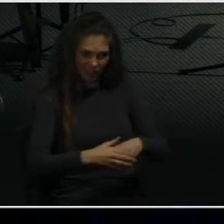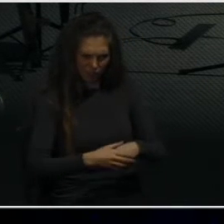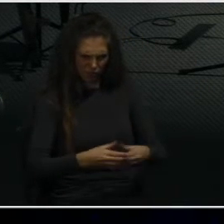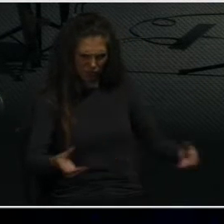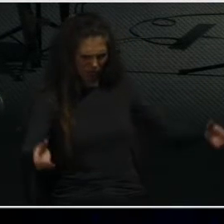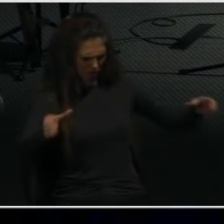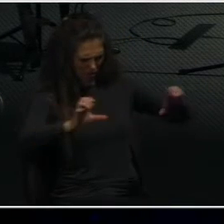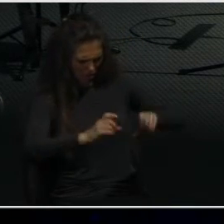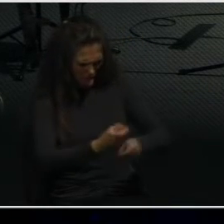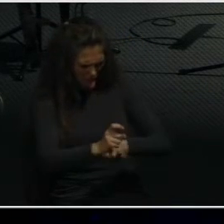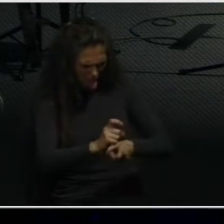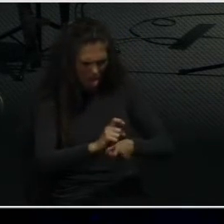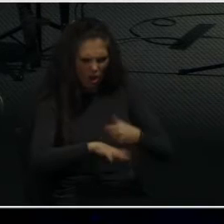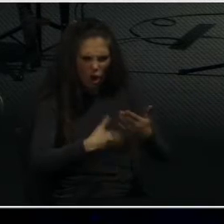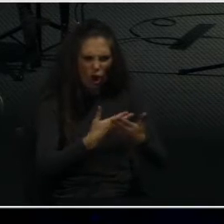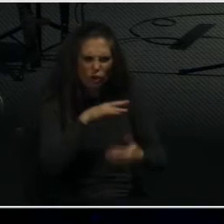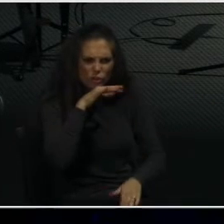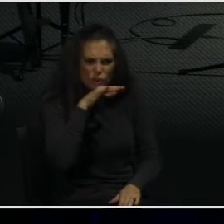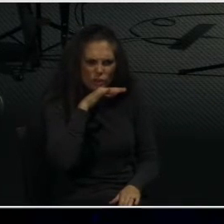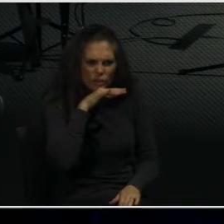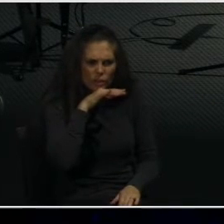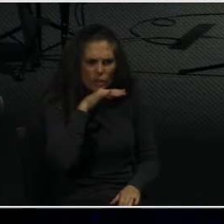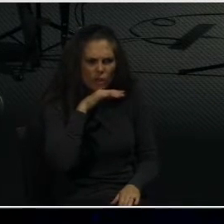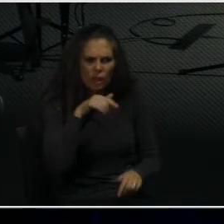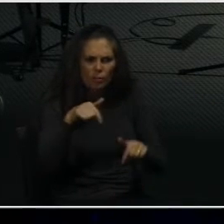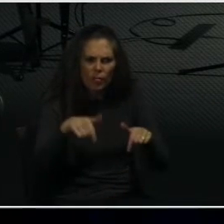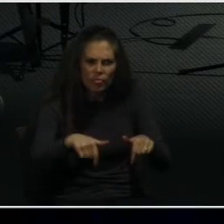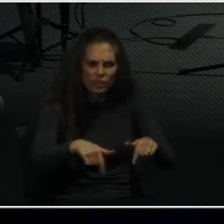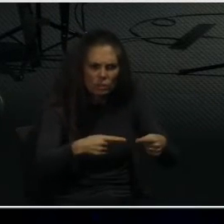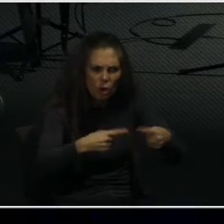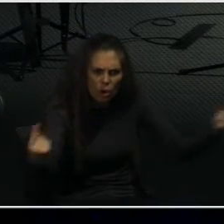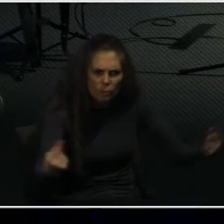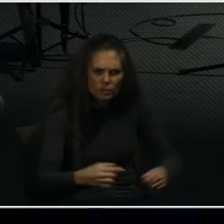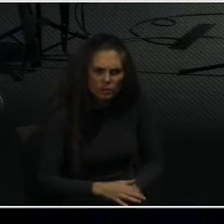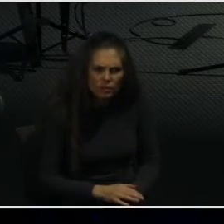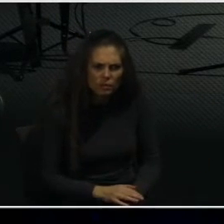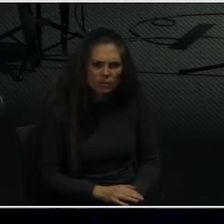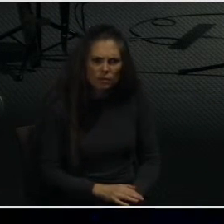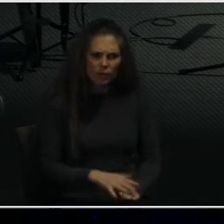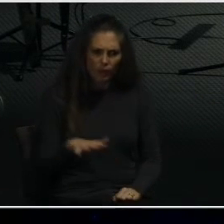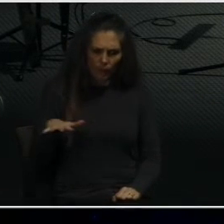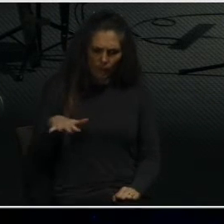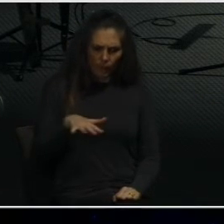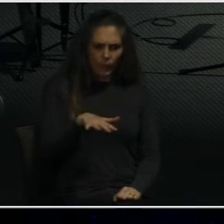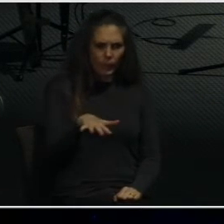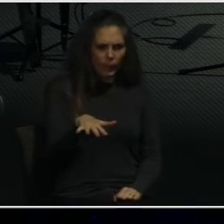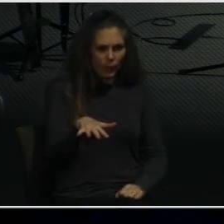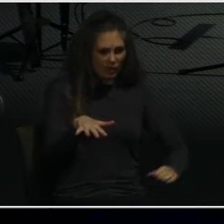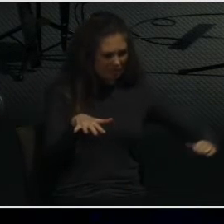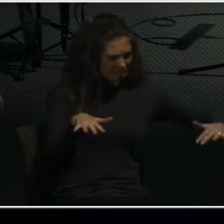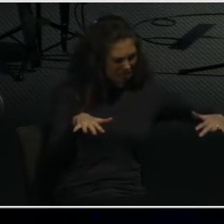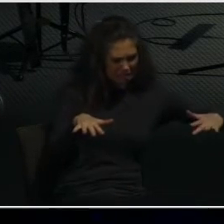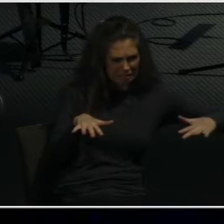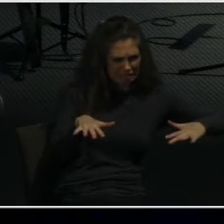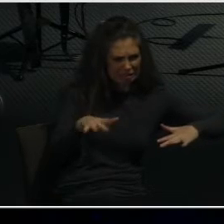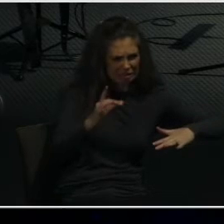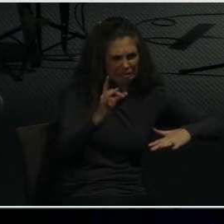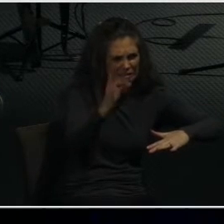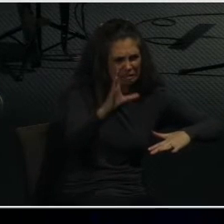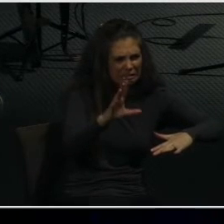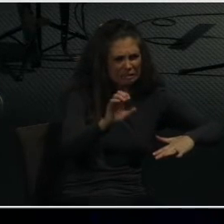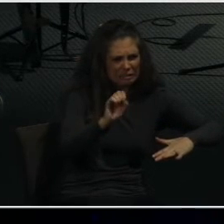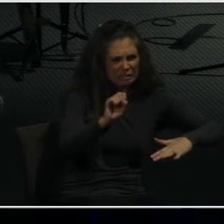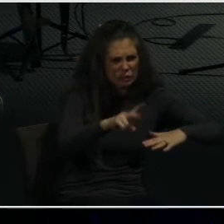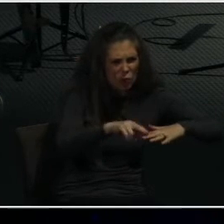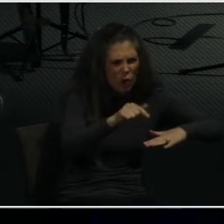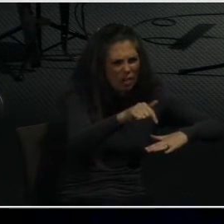temple changes the saltiest water on earth into fresh water. And another interesting